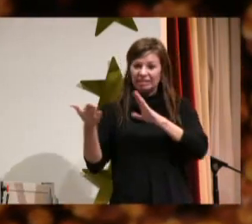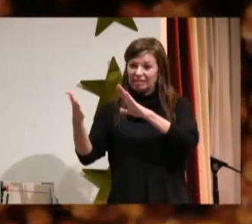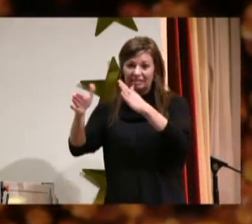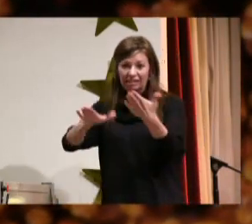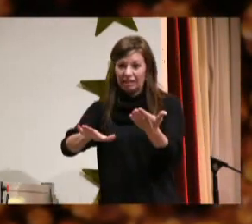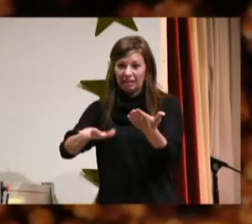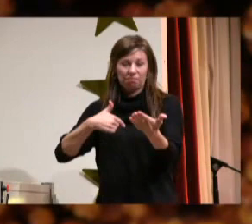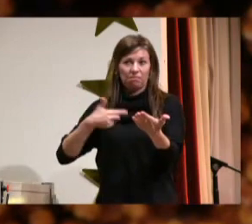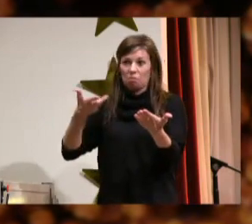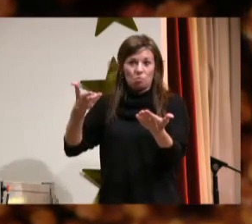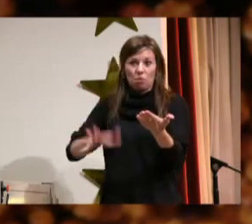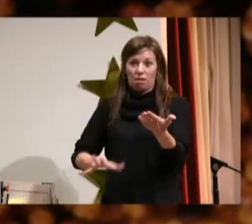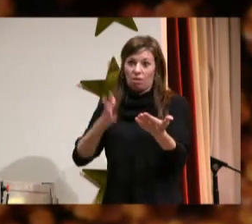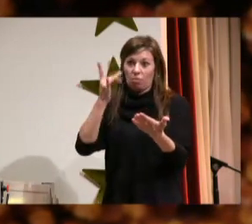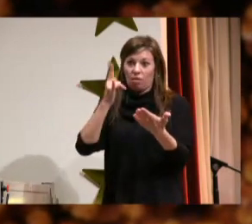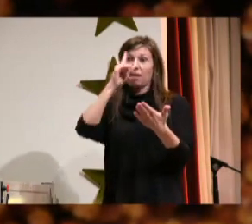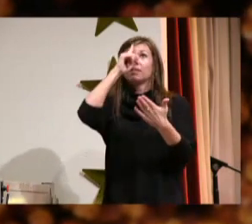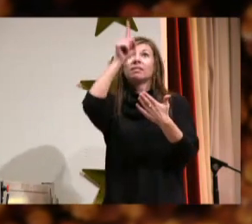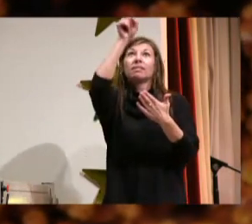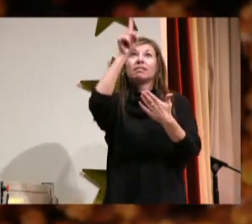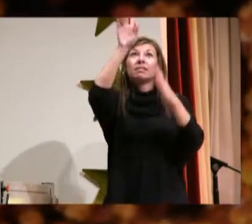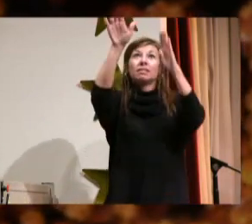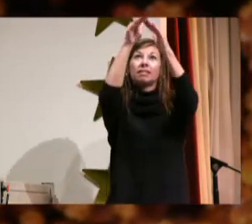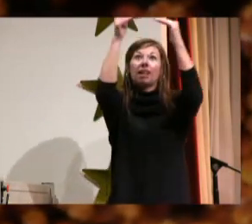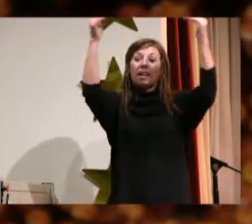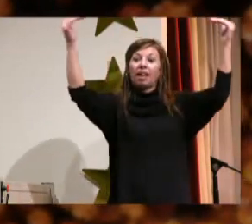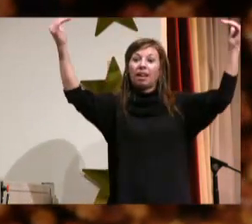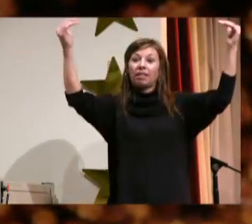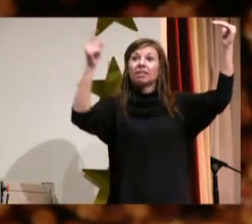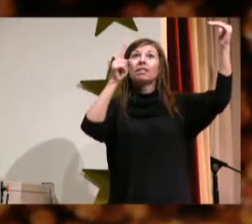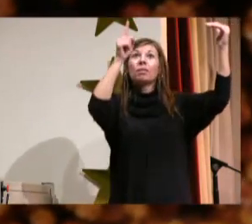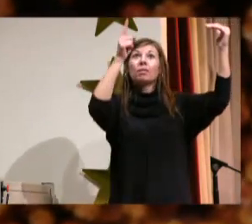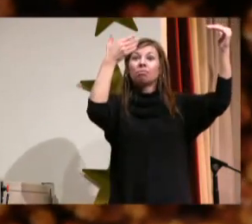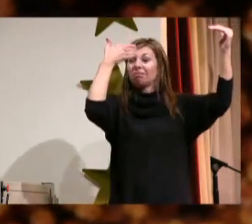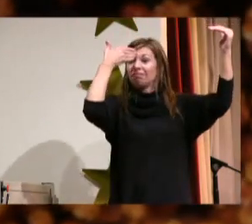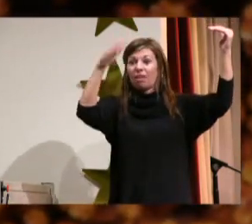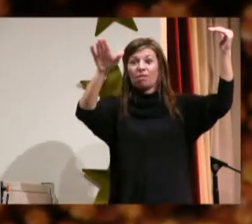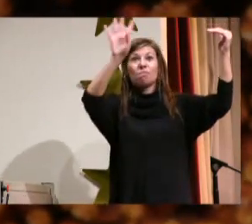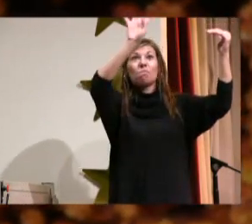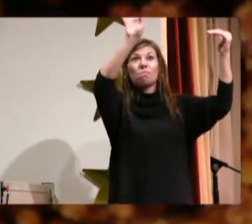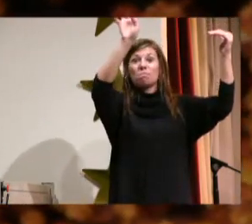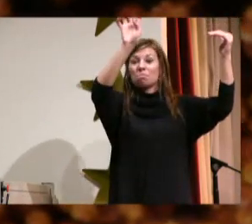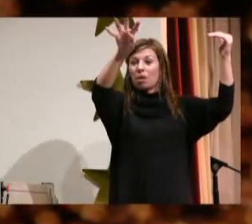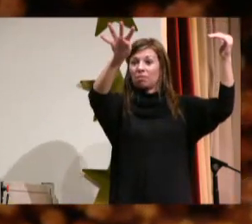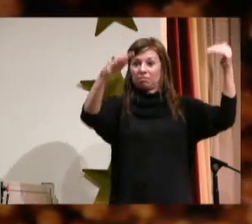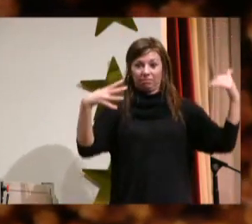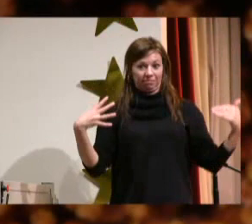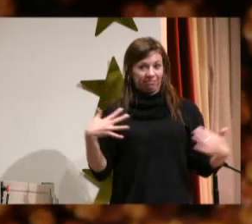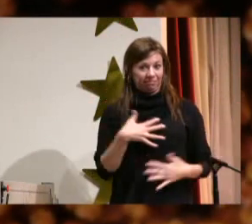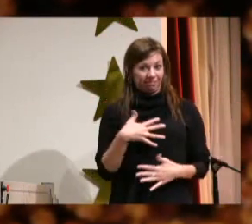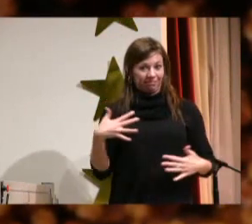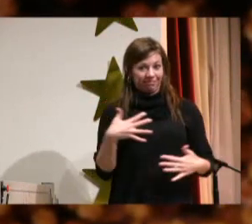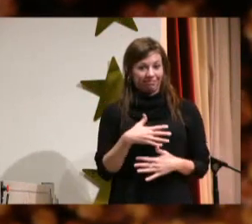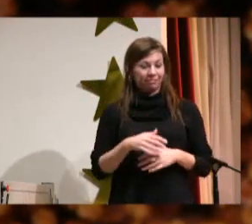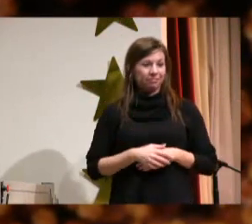what's up there beyond the sky. And it's been